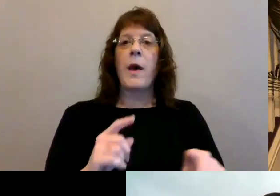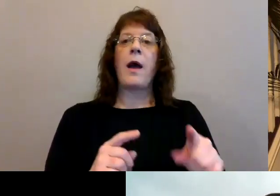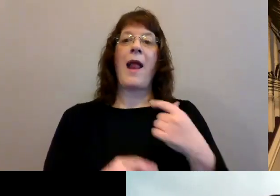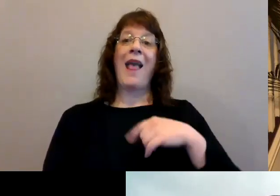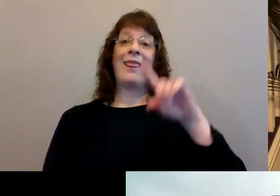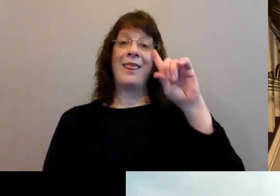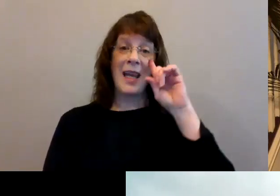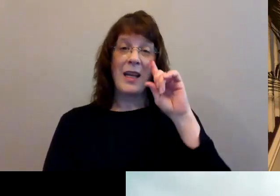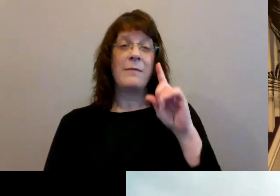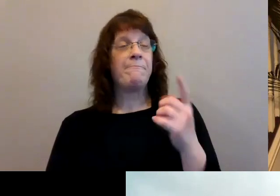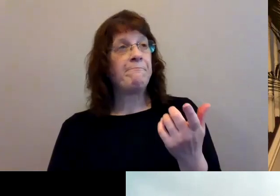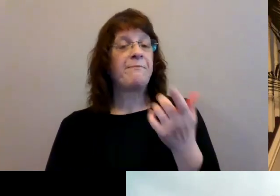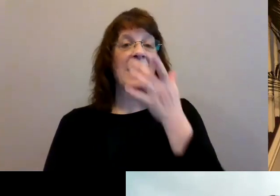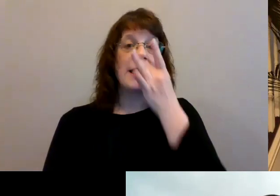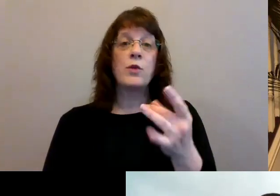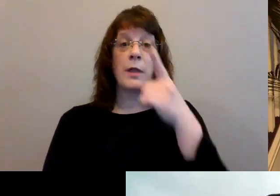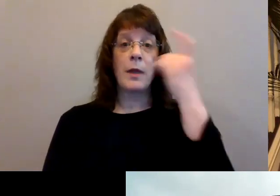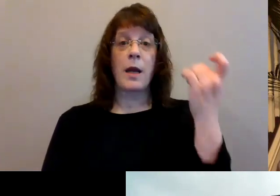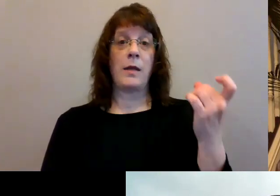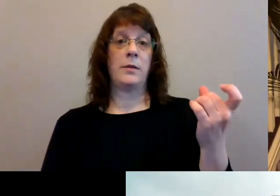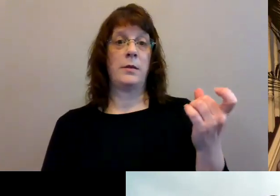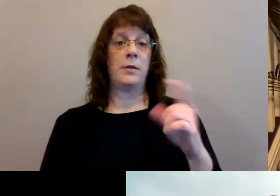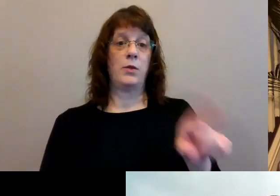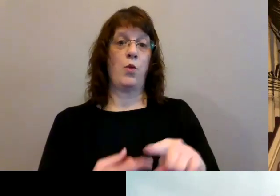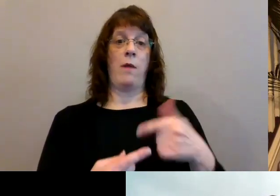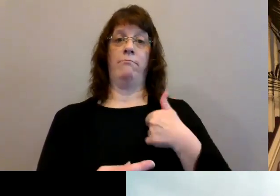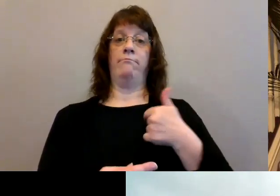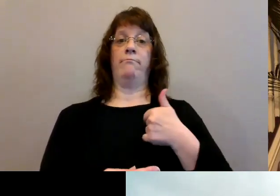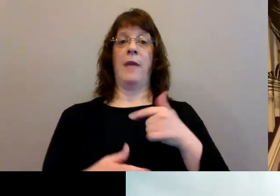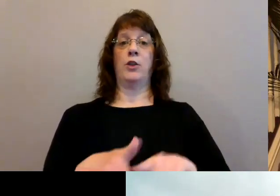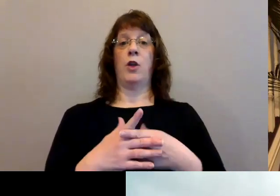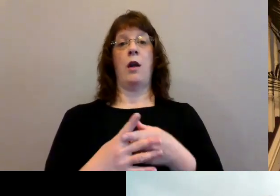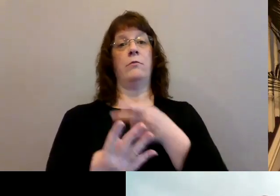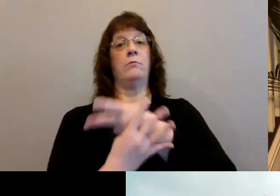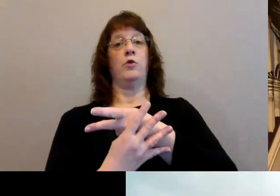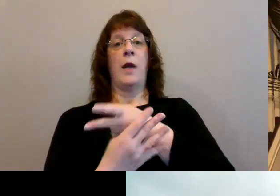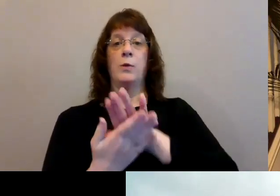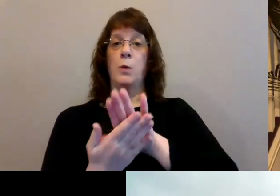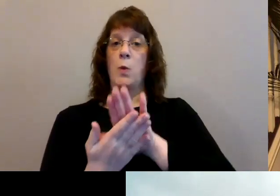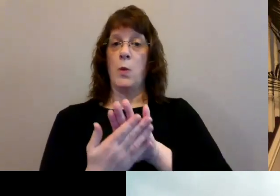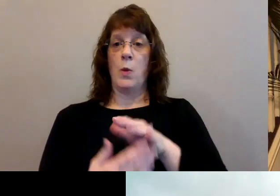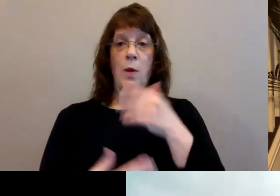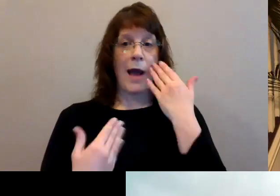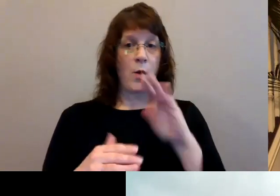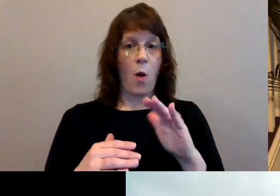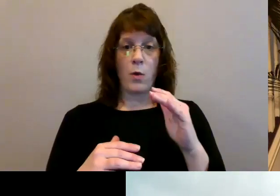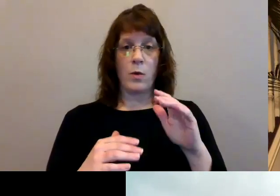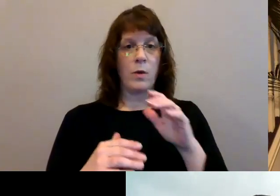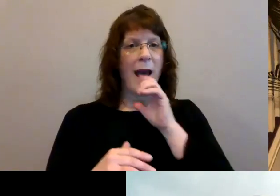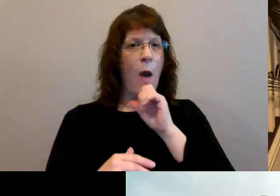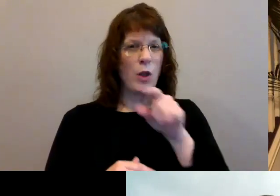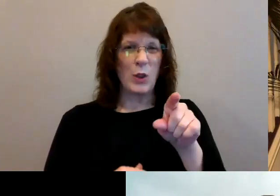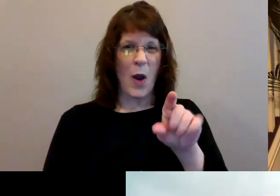it's interesting because I'd say when I was starting grad school, and I don't know how old you are, Sarah,